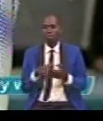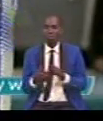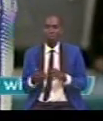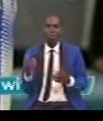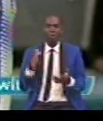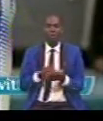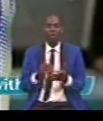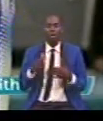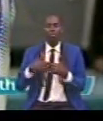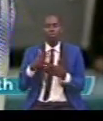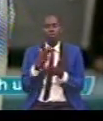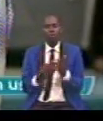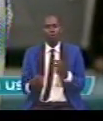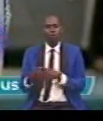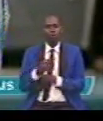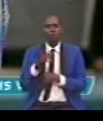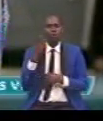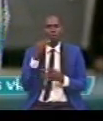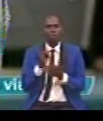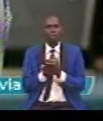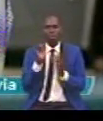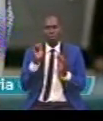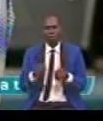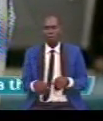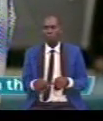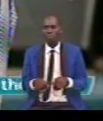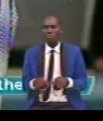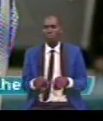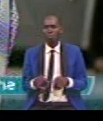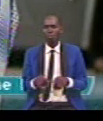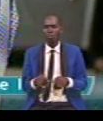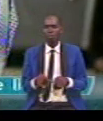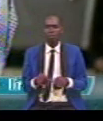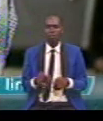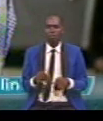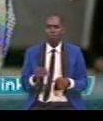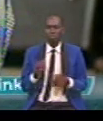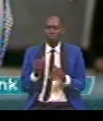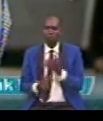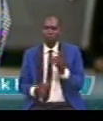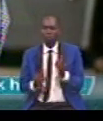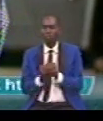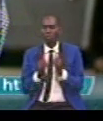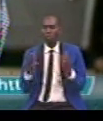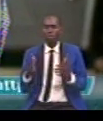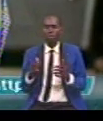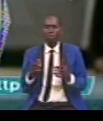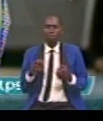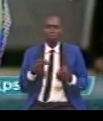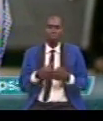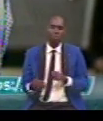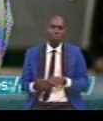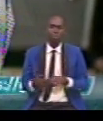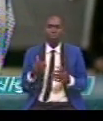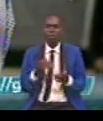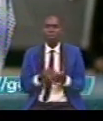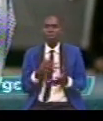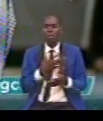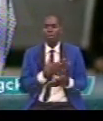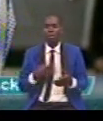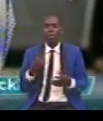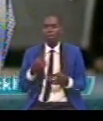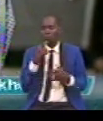after some days, I noticed that I could easily sit without pain, any sharp pain in my rectum, and the blood is